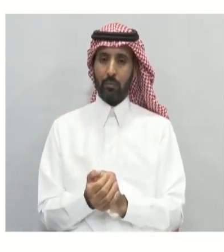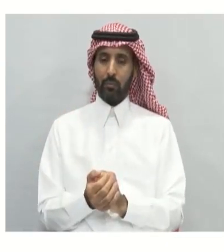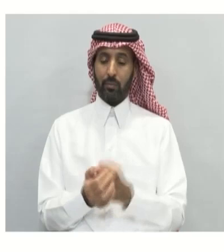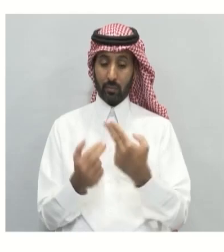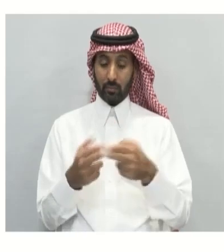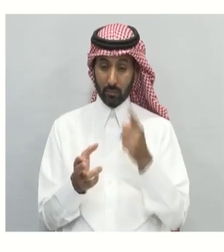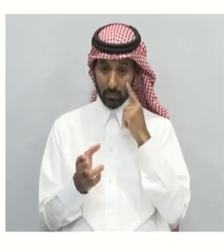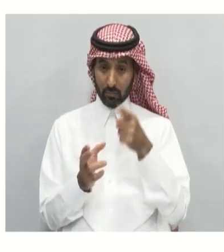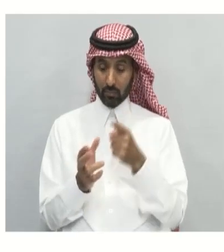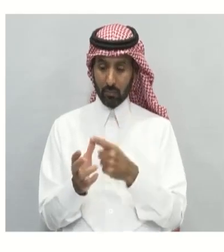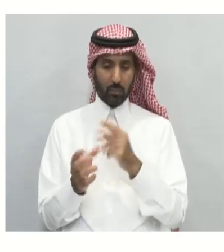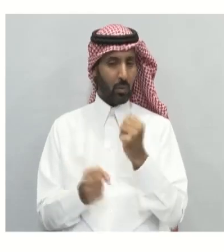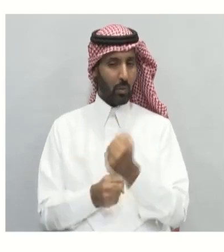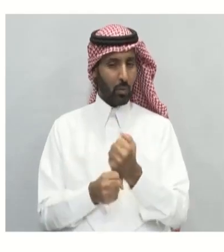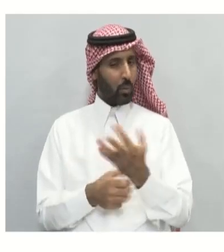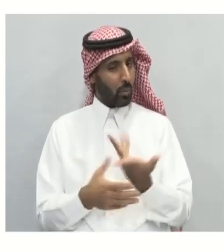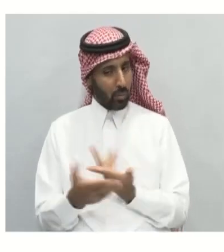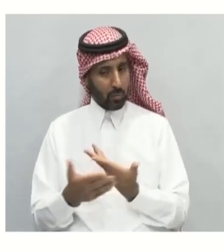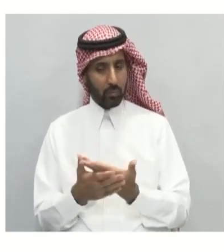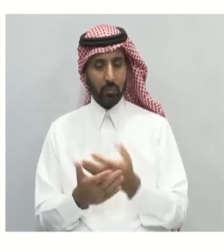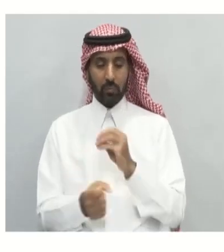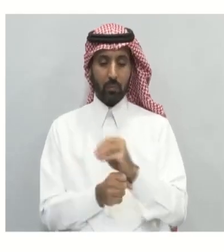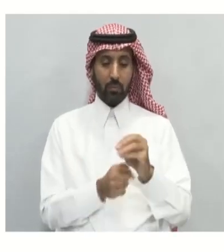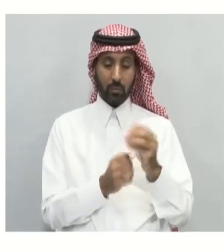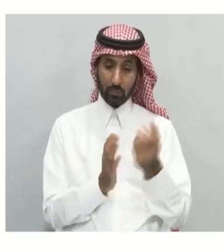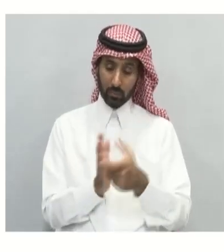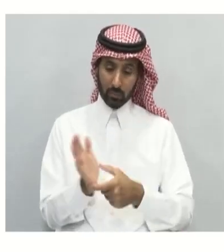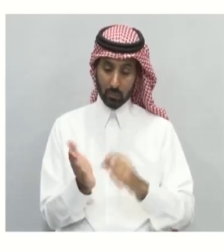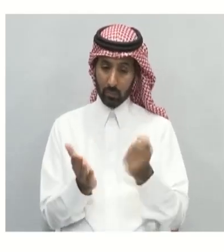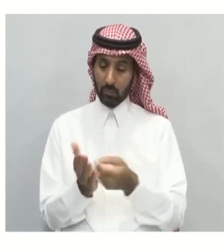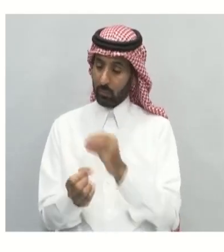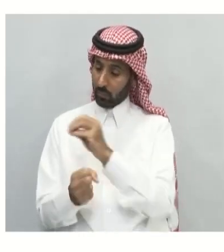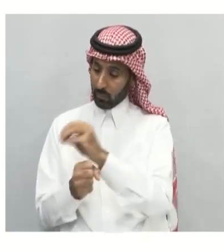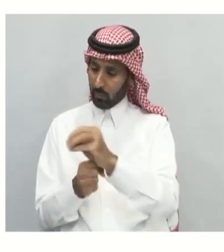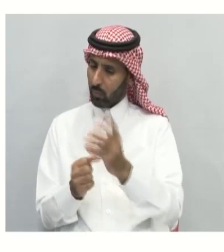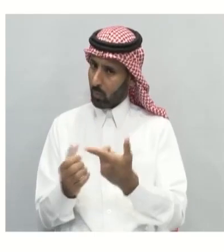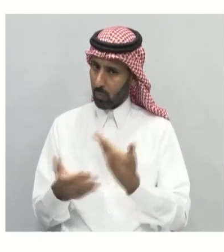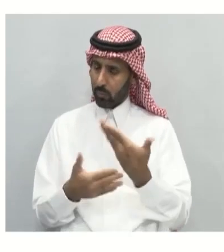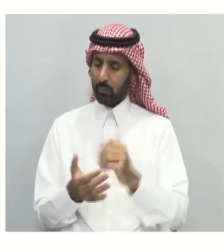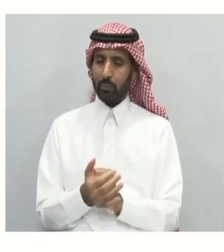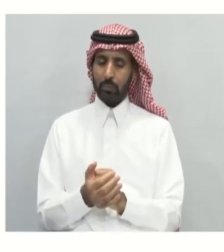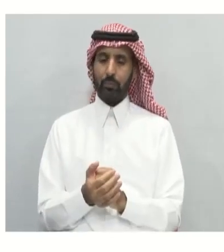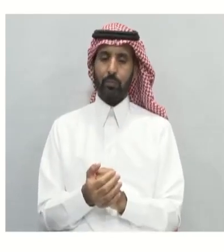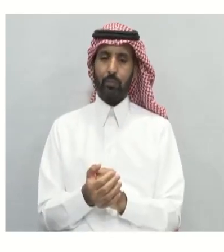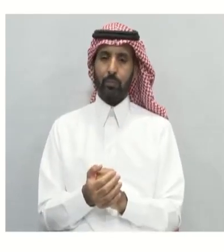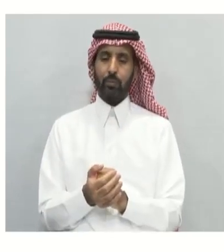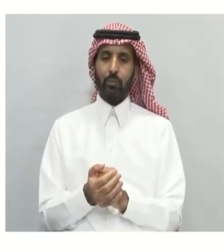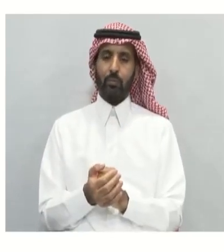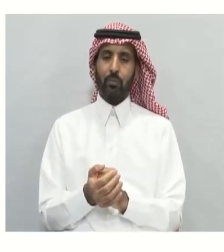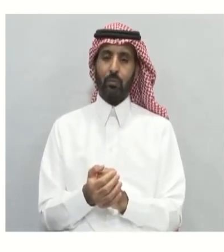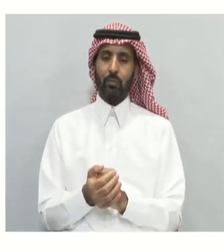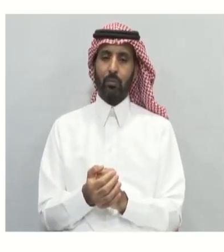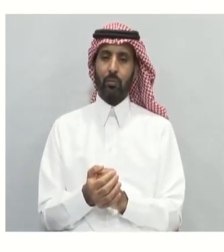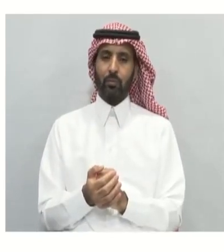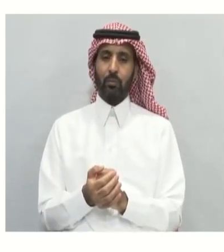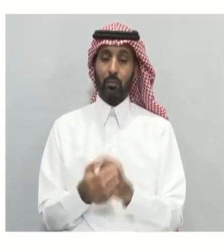beginning, I will introduce the event, then I will report what happened, and by the end, I will give directions. This is